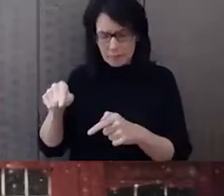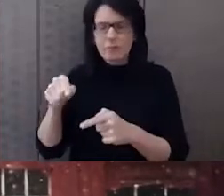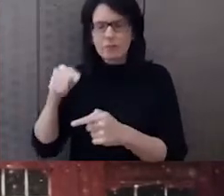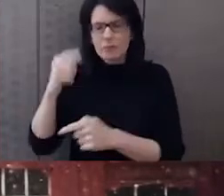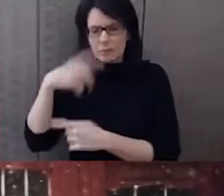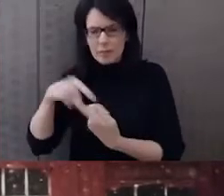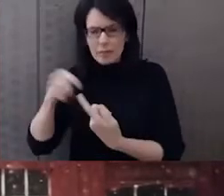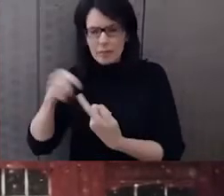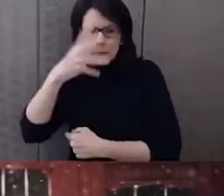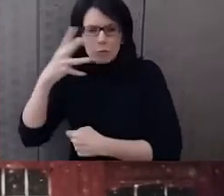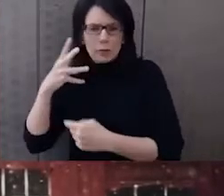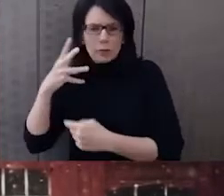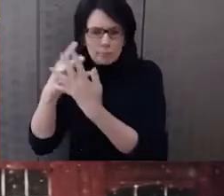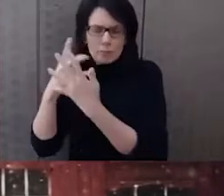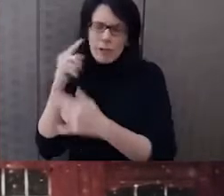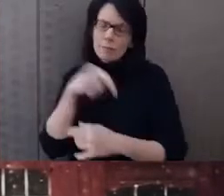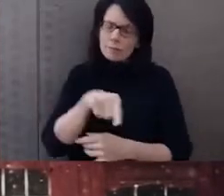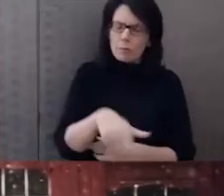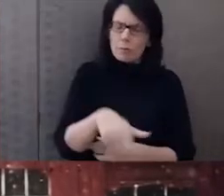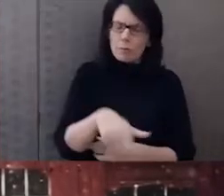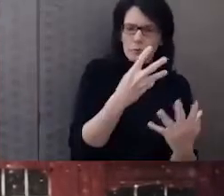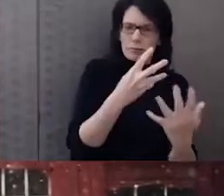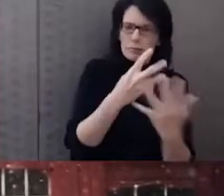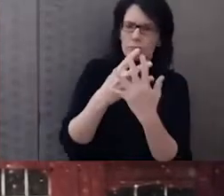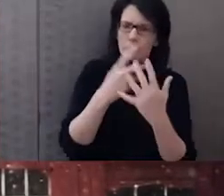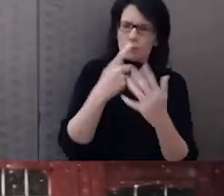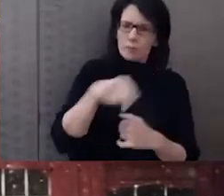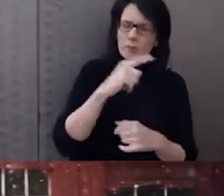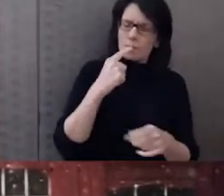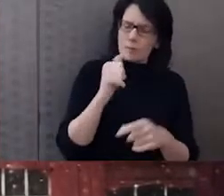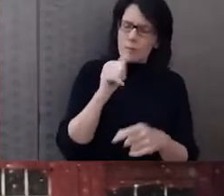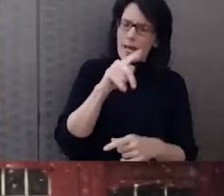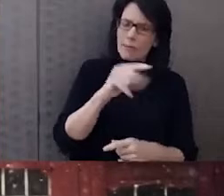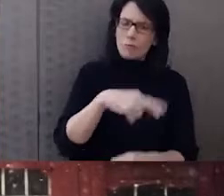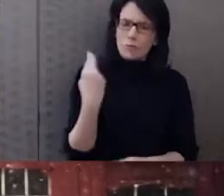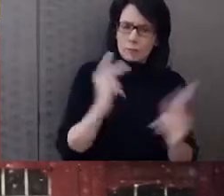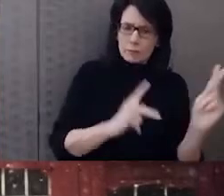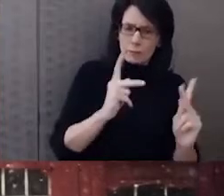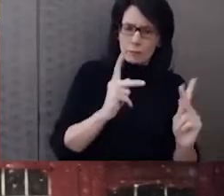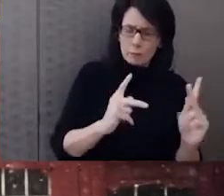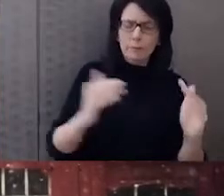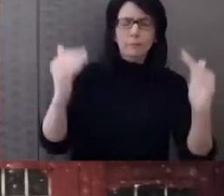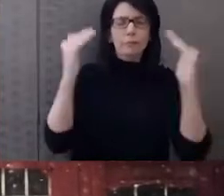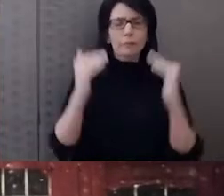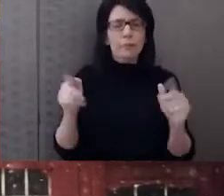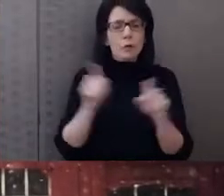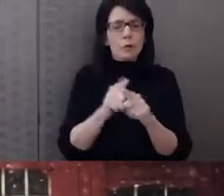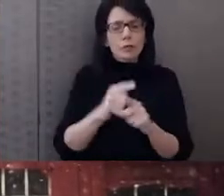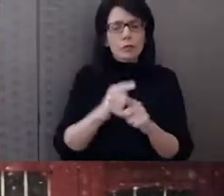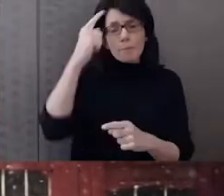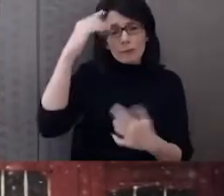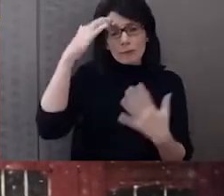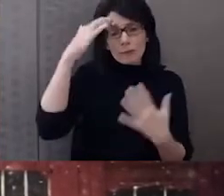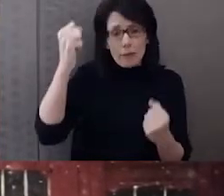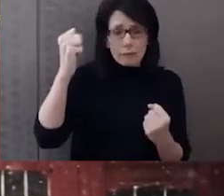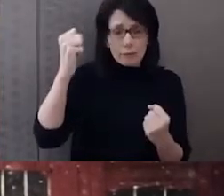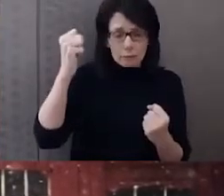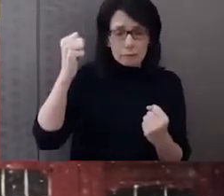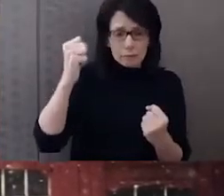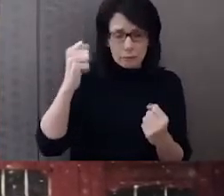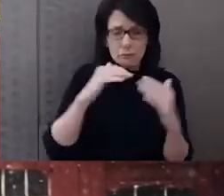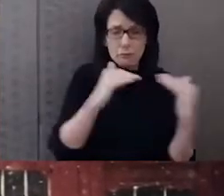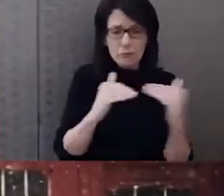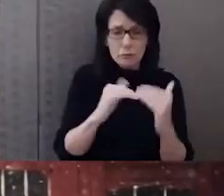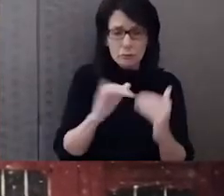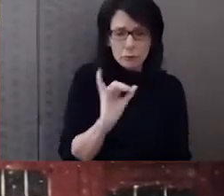many at-risk people. We took action for mental health justice. After far too many deaths at the